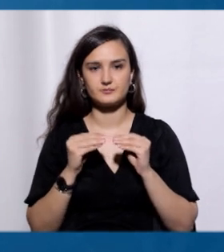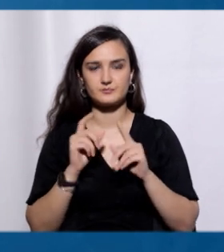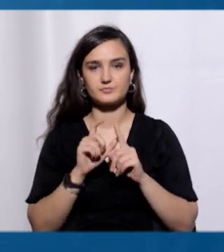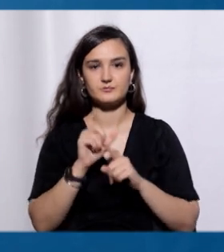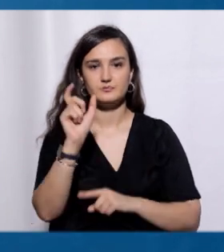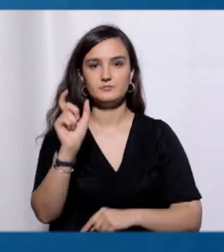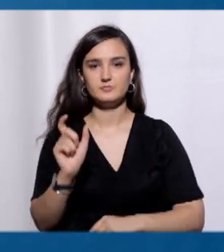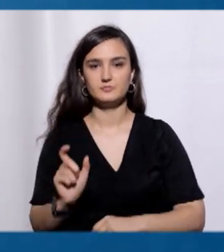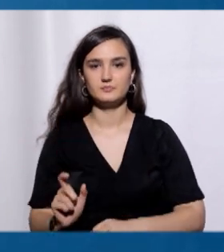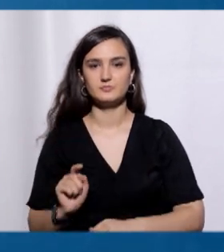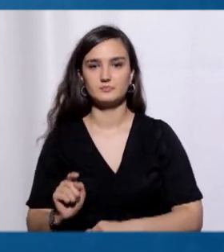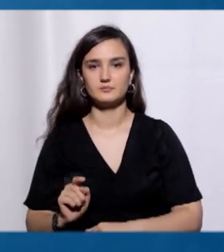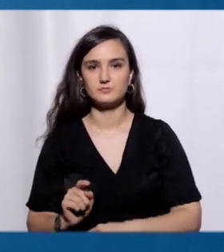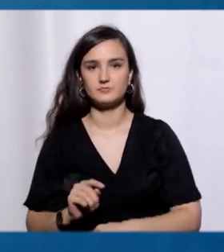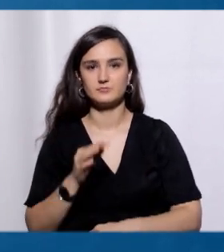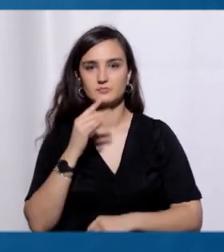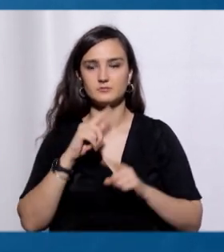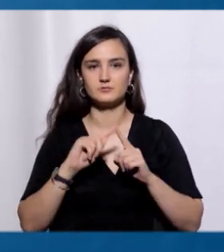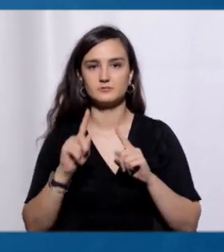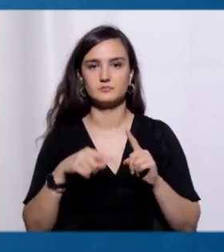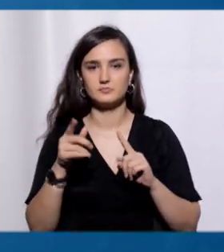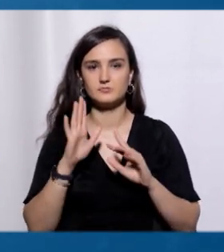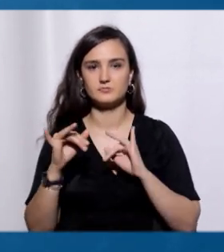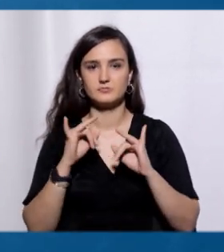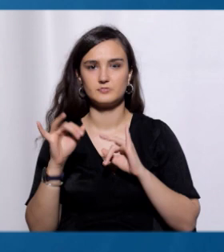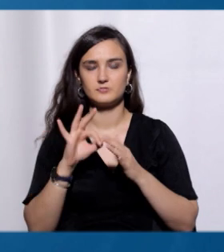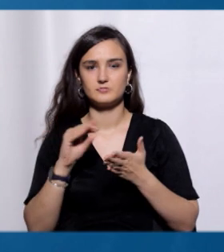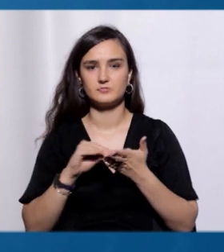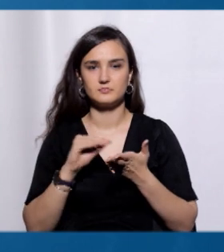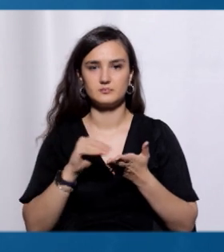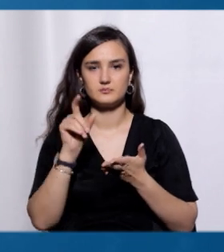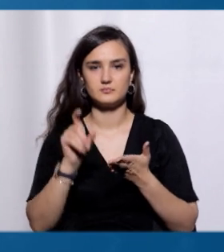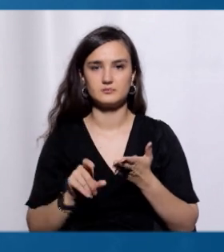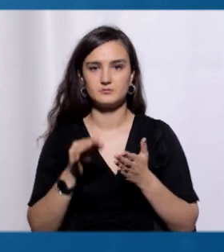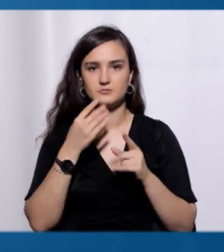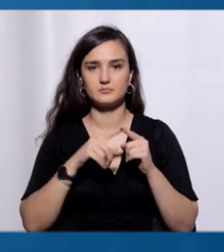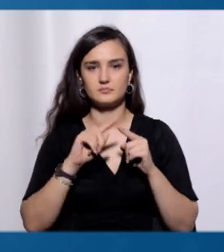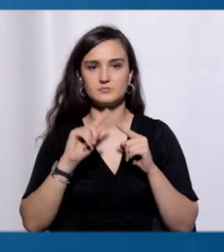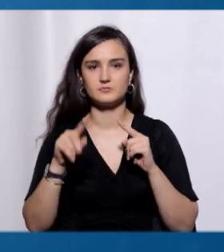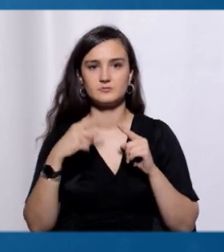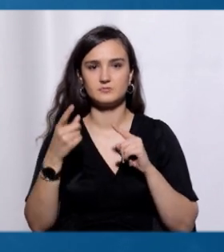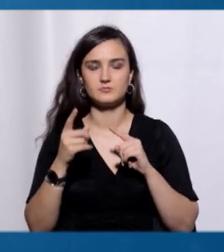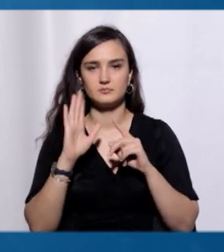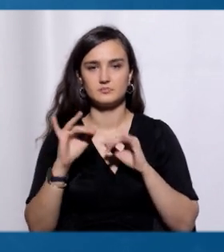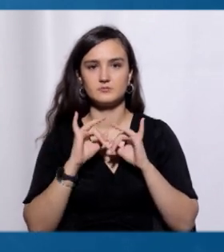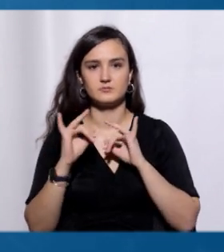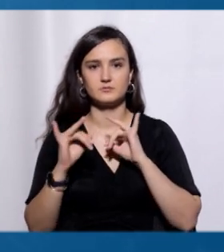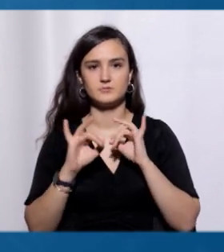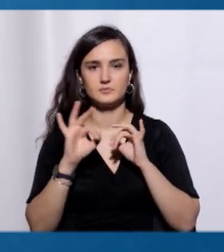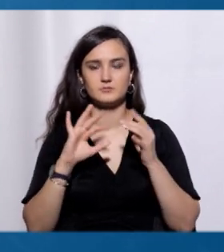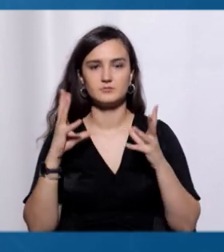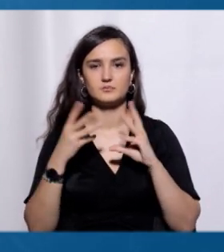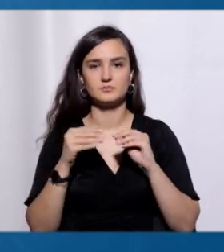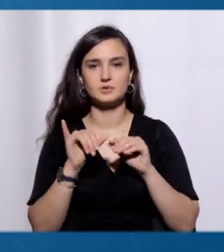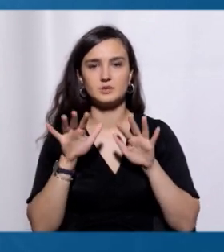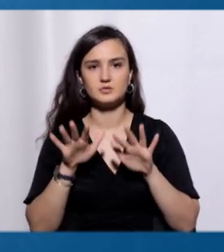vocabulary during the session. Then we will talk about the author. And after, we will talk about the summary. So we will tell